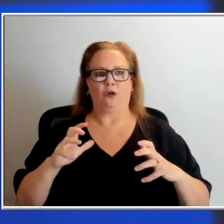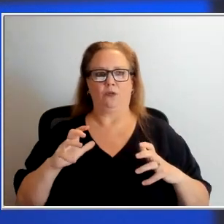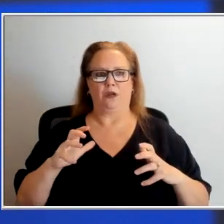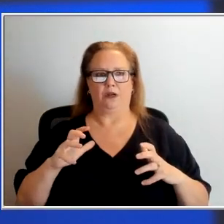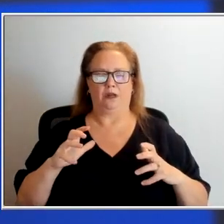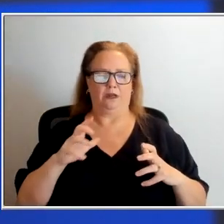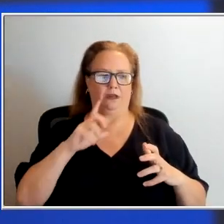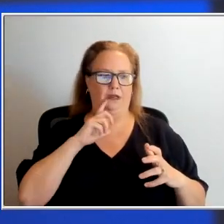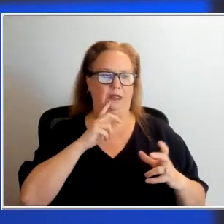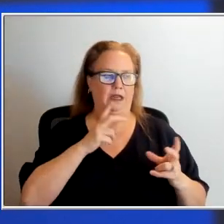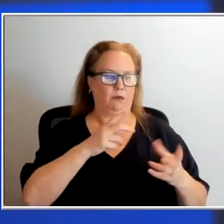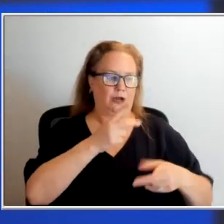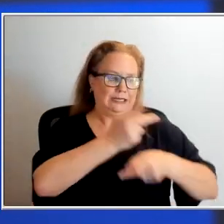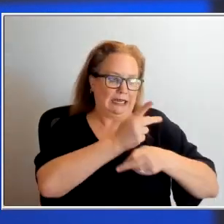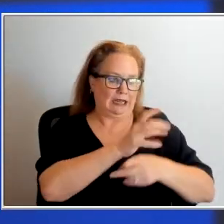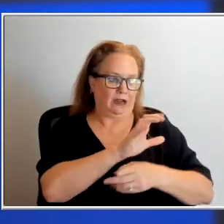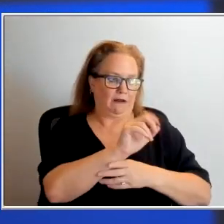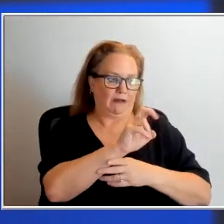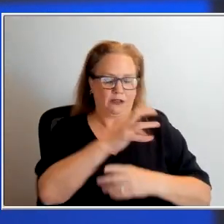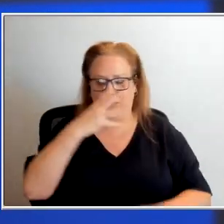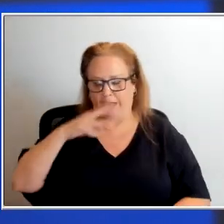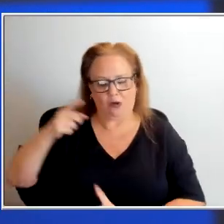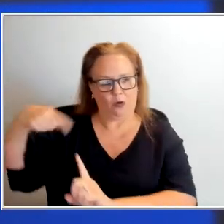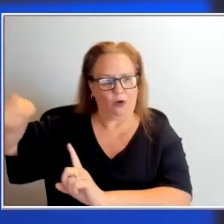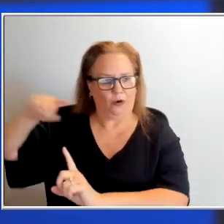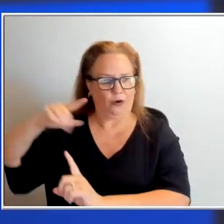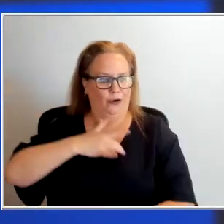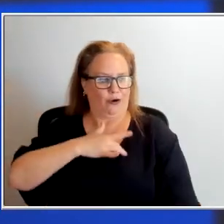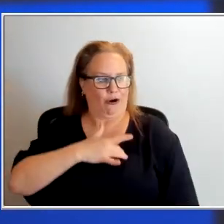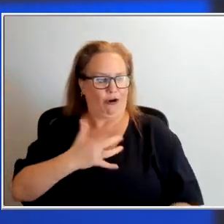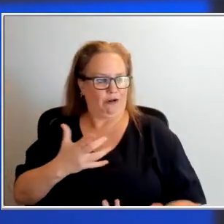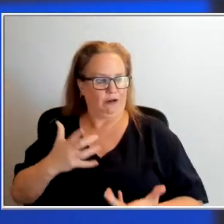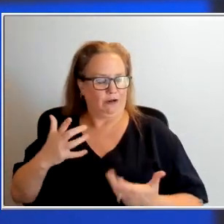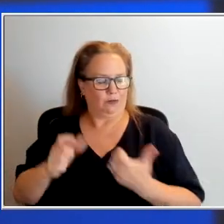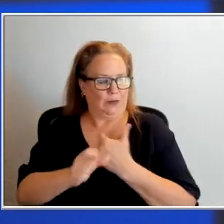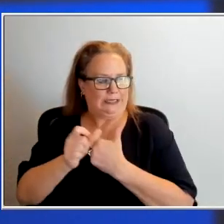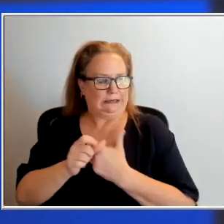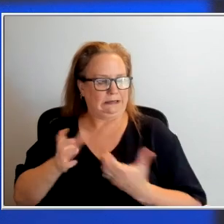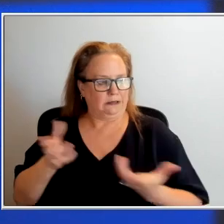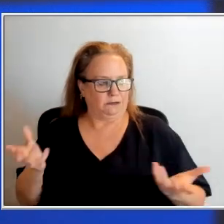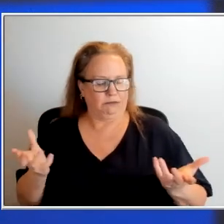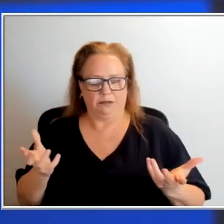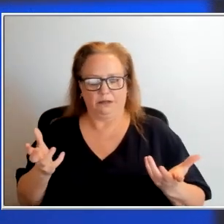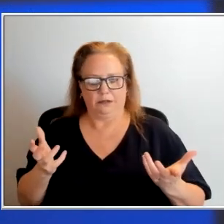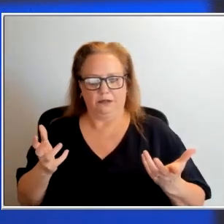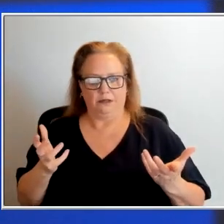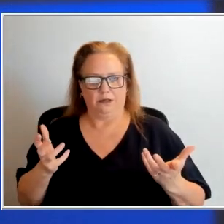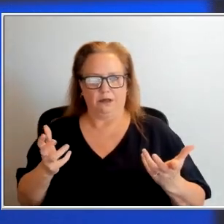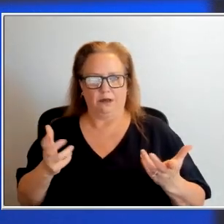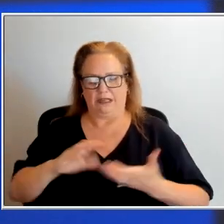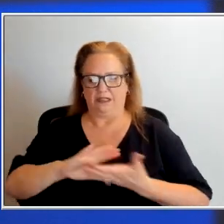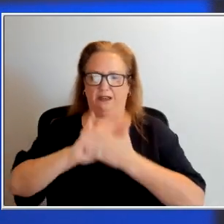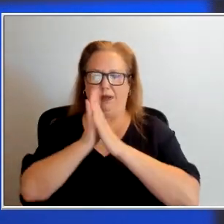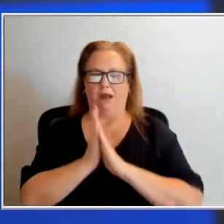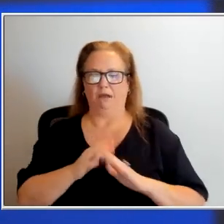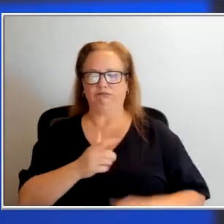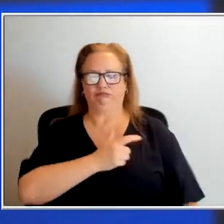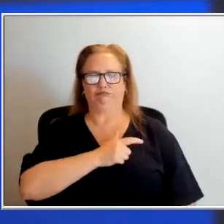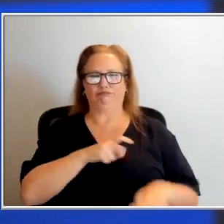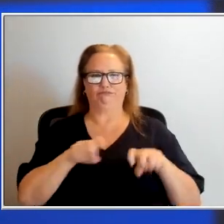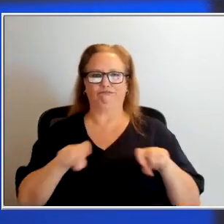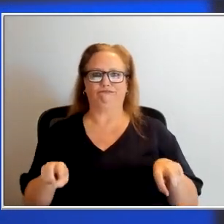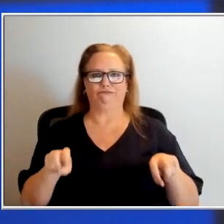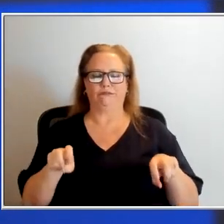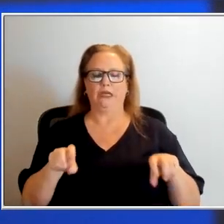treat your cancer and then increase your cardiovascular risk because we've sort of made a couch potato out of you. So that getting up and